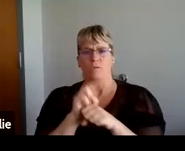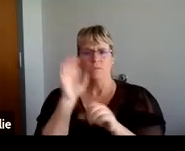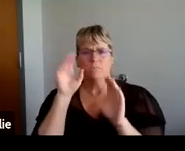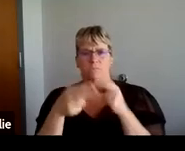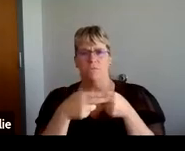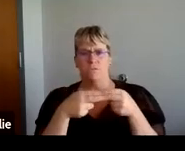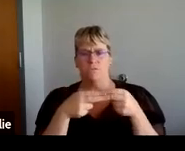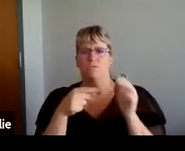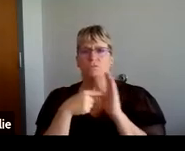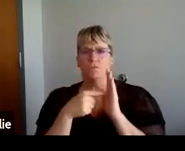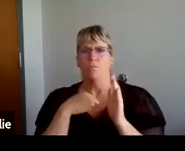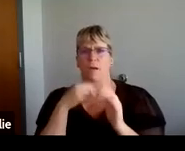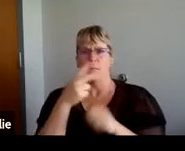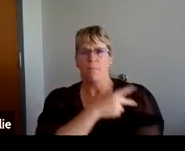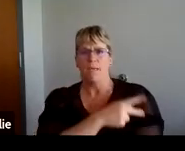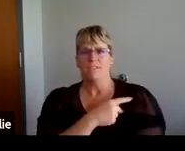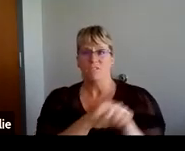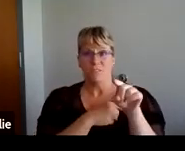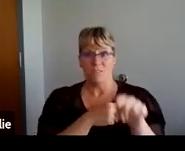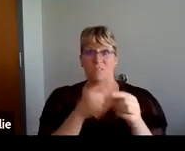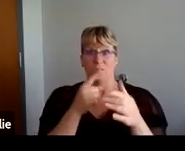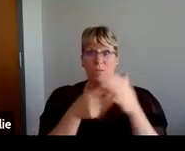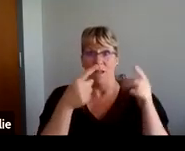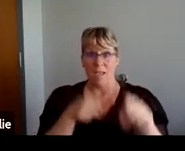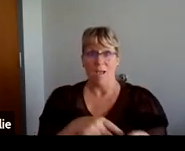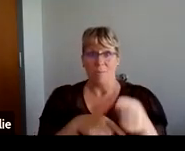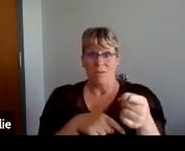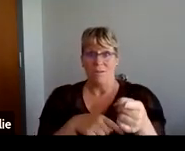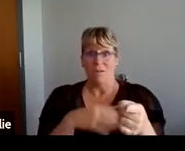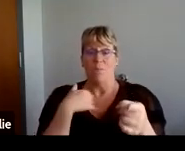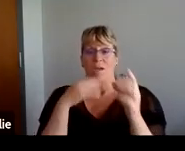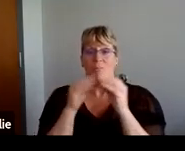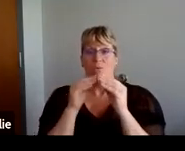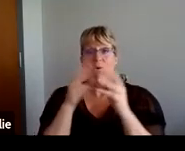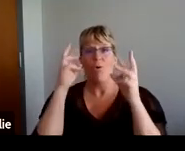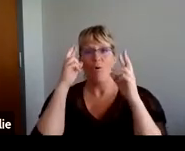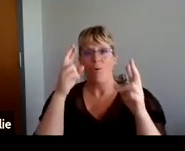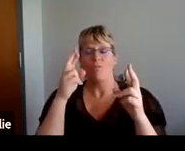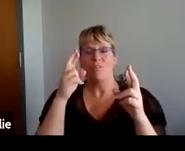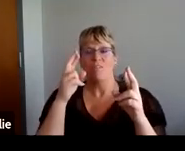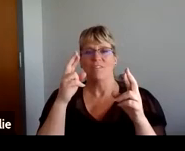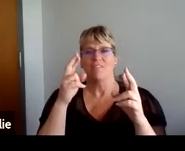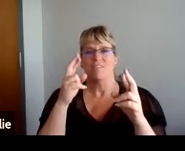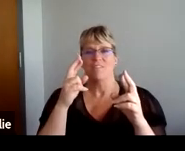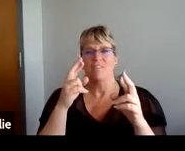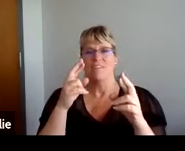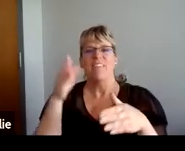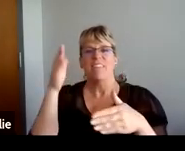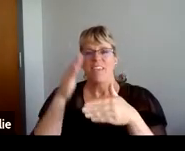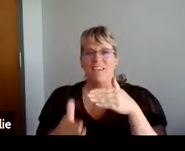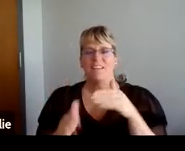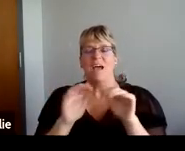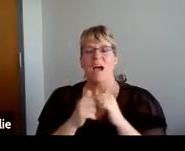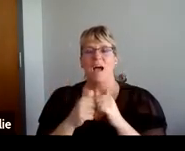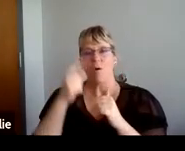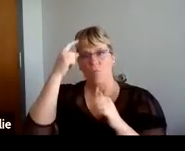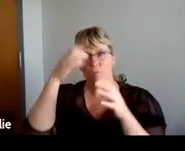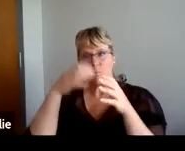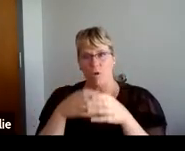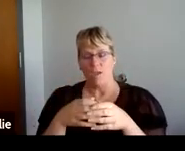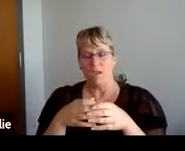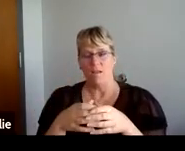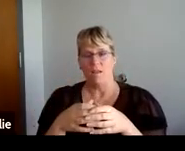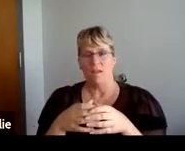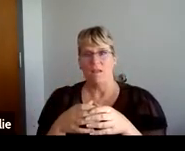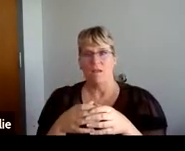my patients, this is what happens. And we do have a more hopeful slide at the end to show how the brain, with its